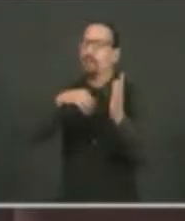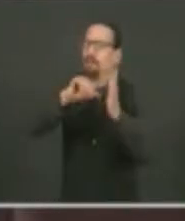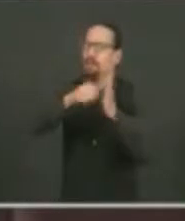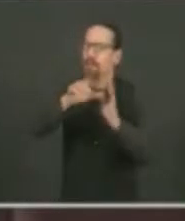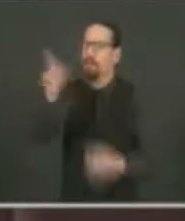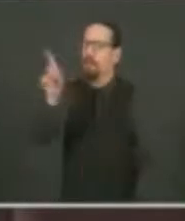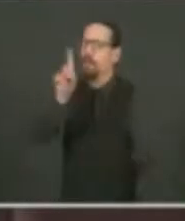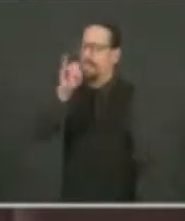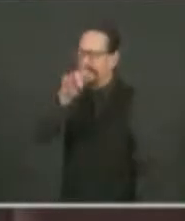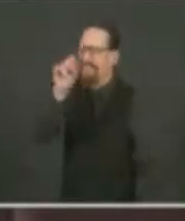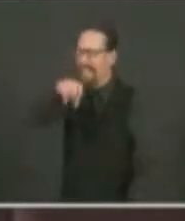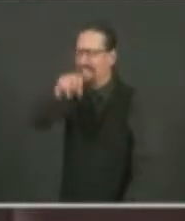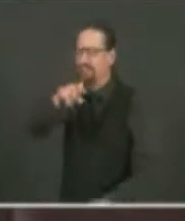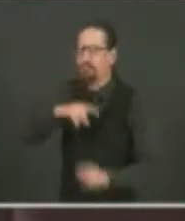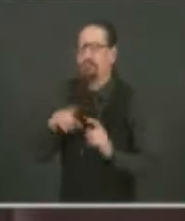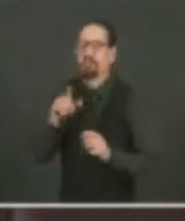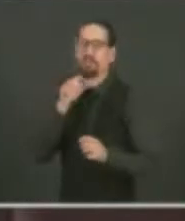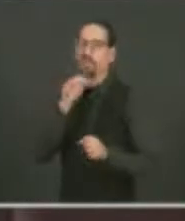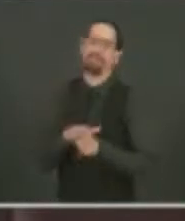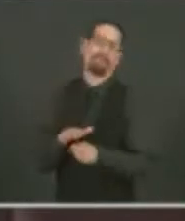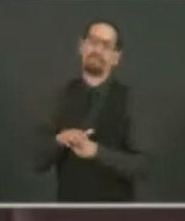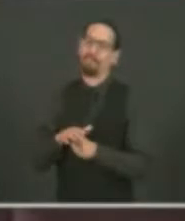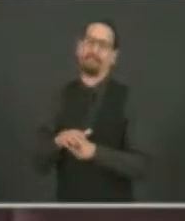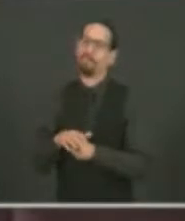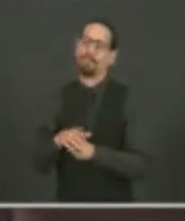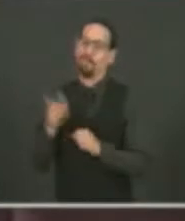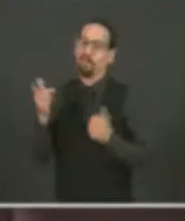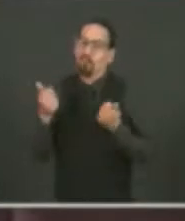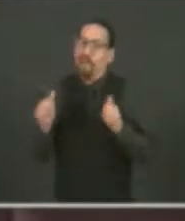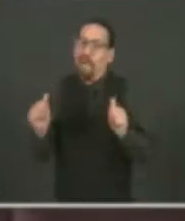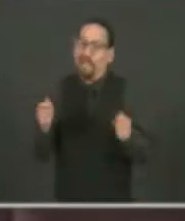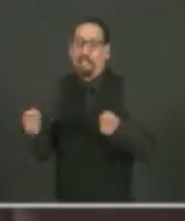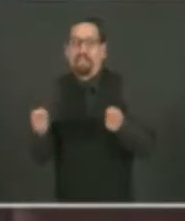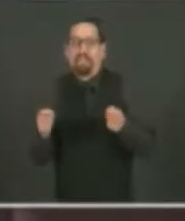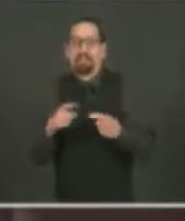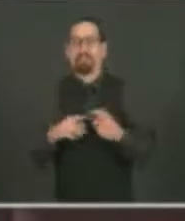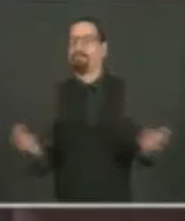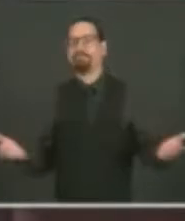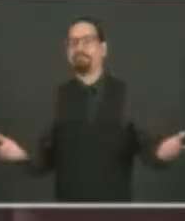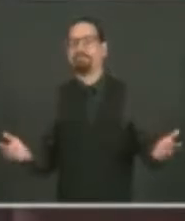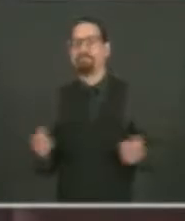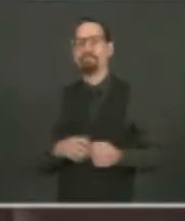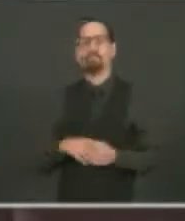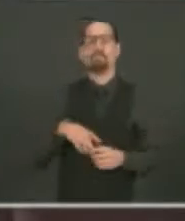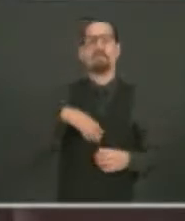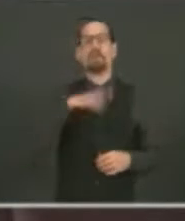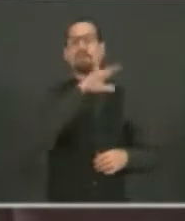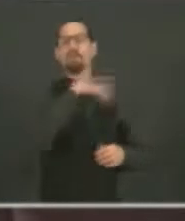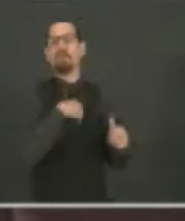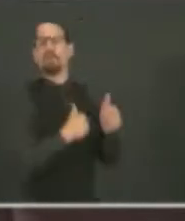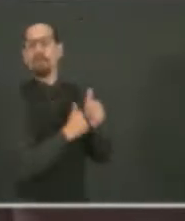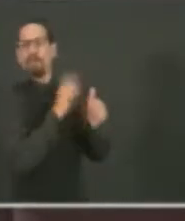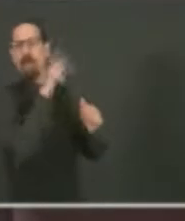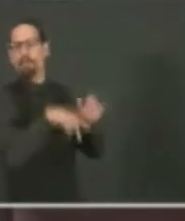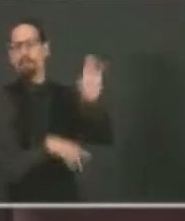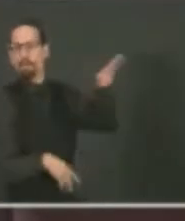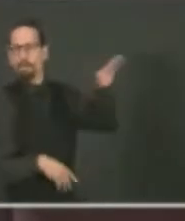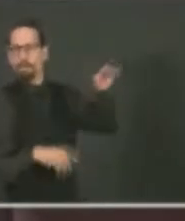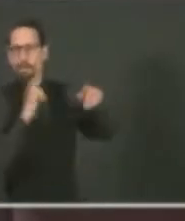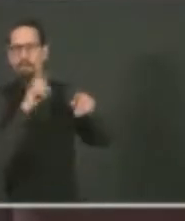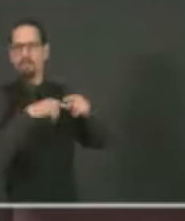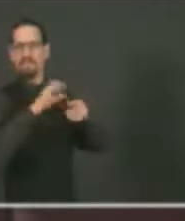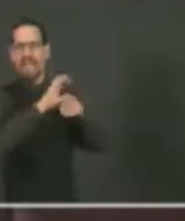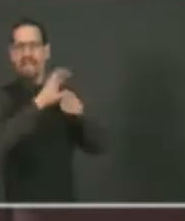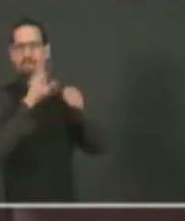we have to continue to do more. Just to follow up, and I know you said obviously there's consequences beyond the schools with the travel restrictions and affecting all Rhode Islanders, but